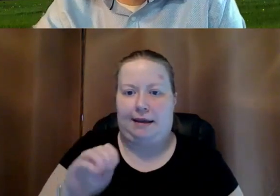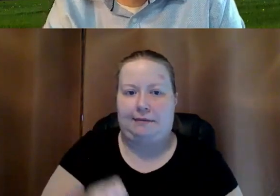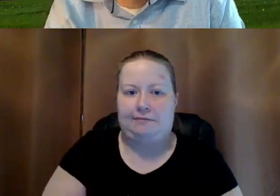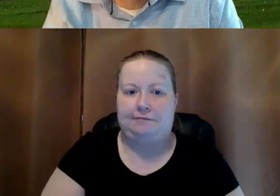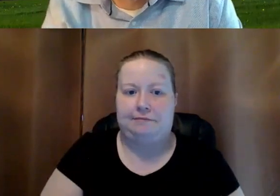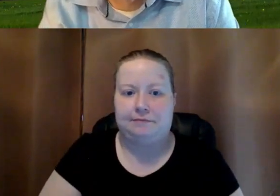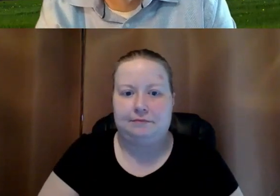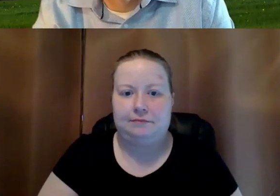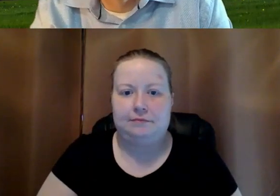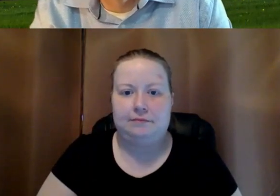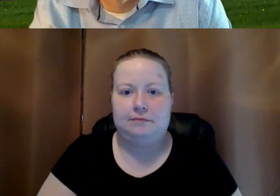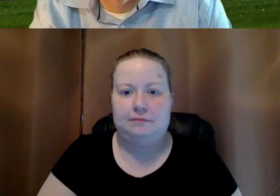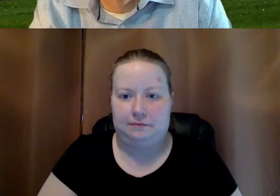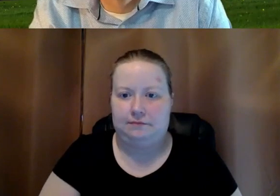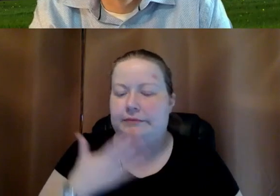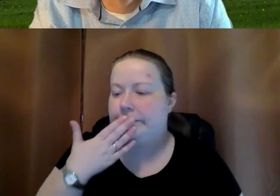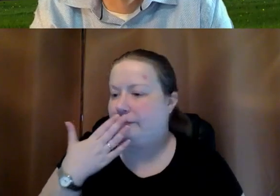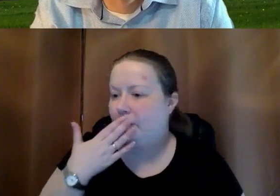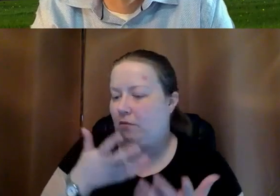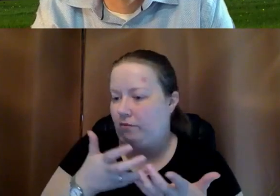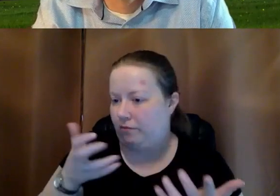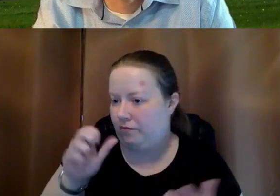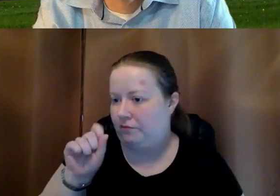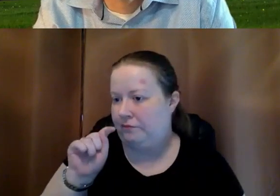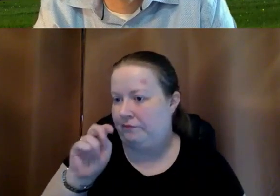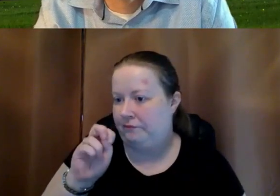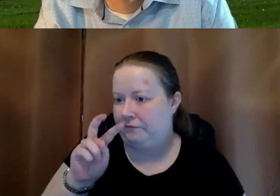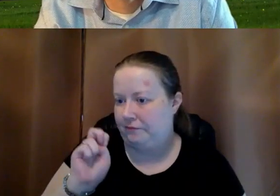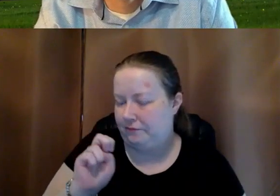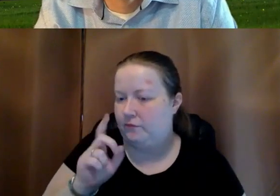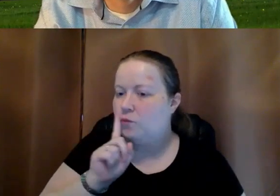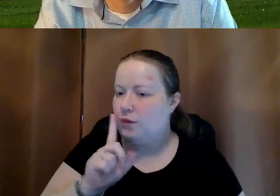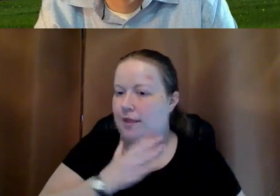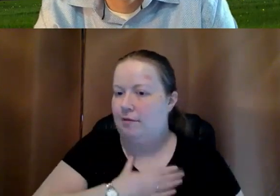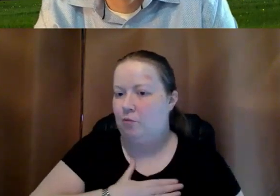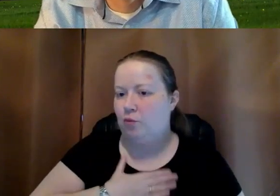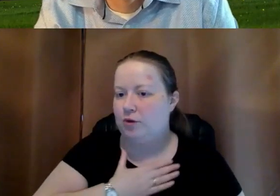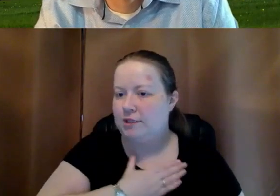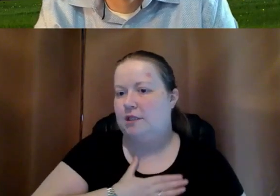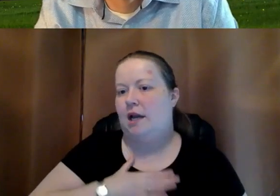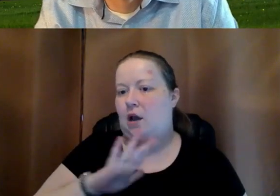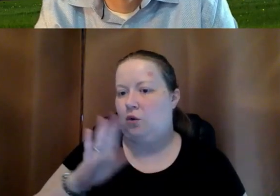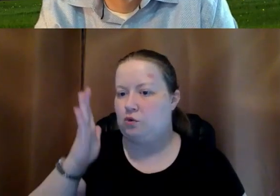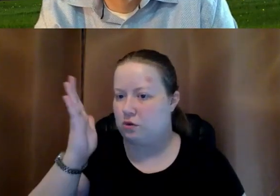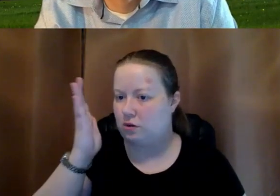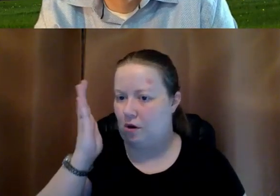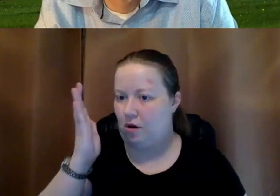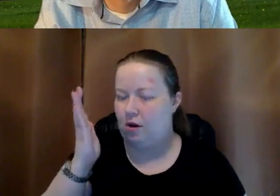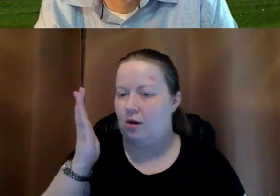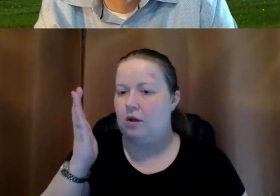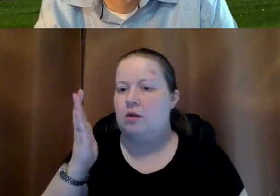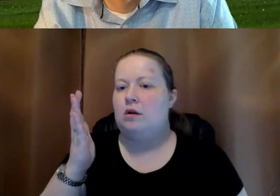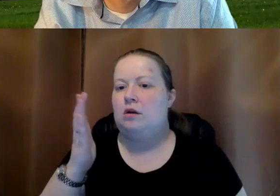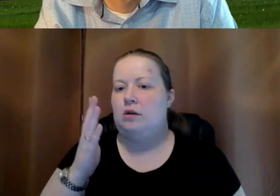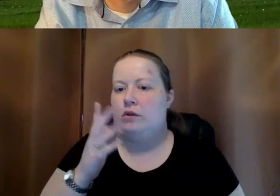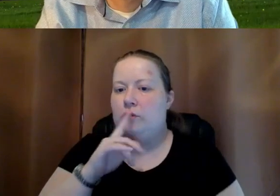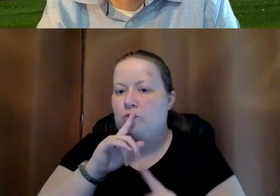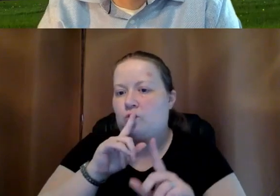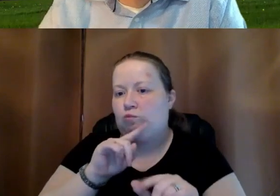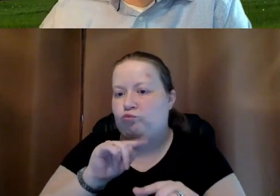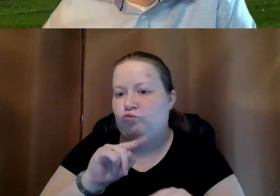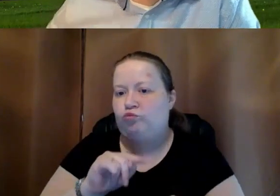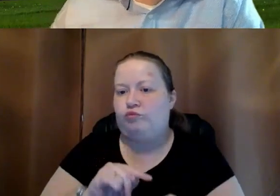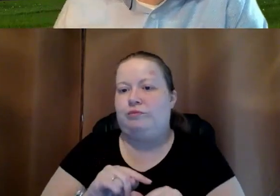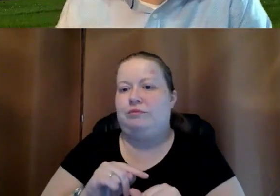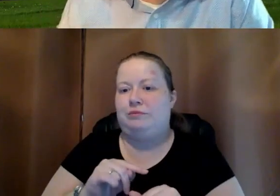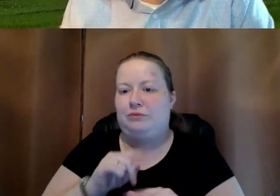Great. Thank you very much, Steve. Very much appreciate the talk, the rapid fire responses that